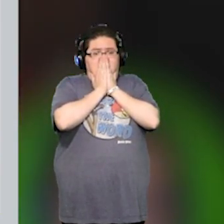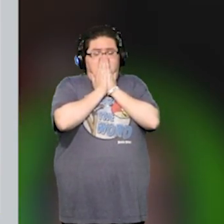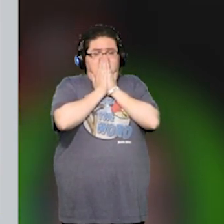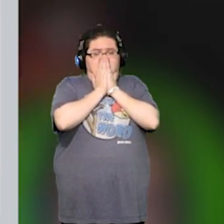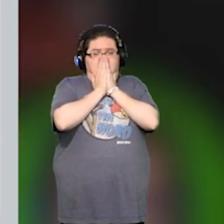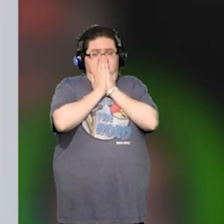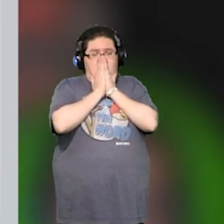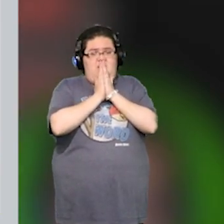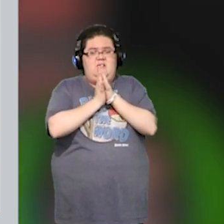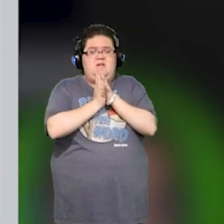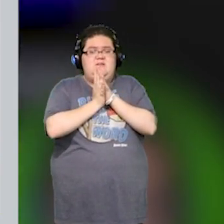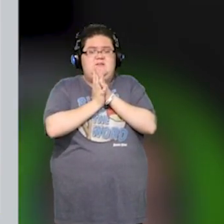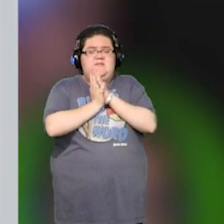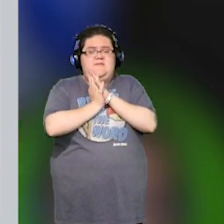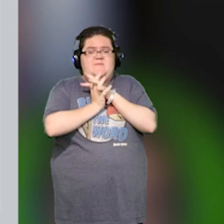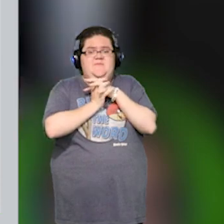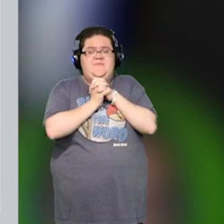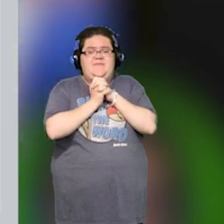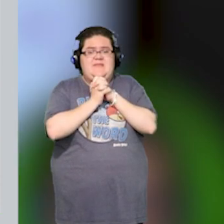No.